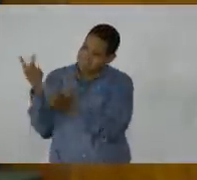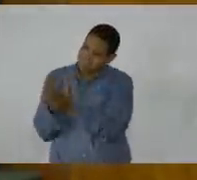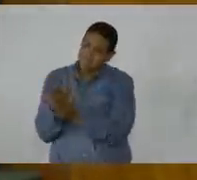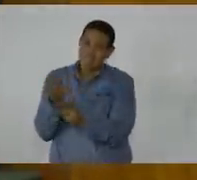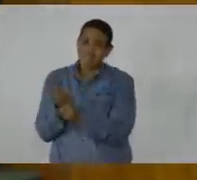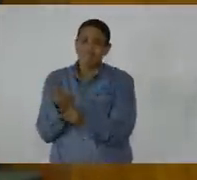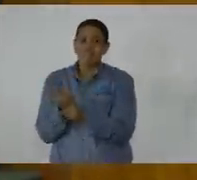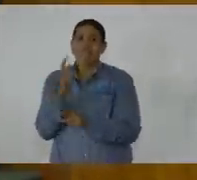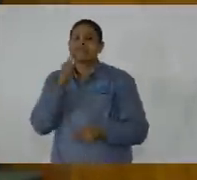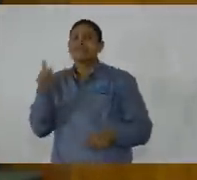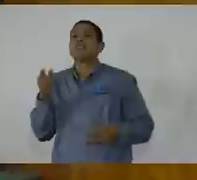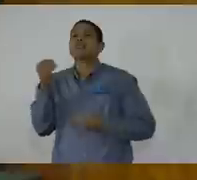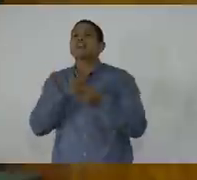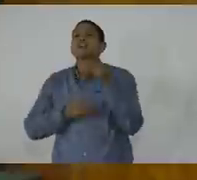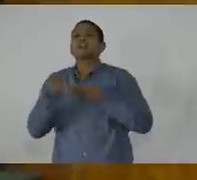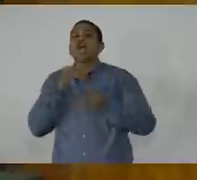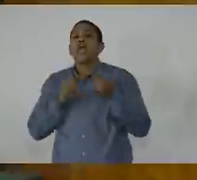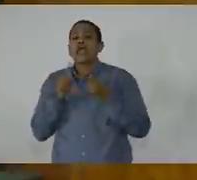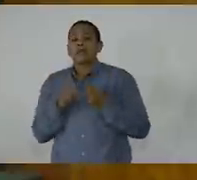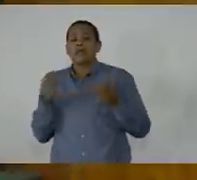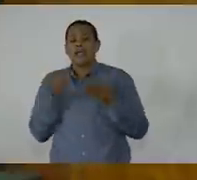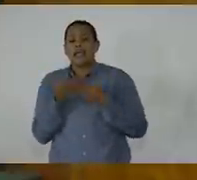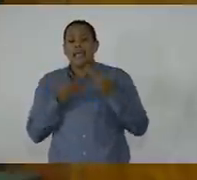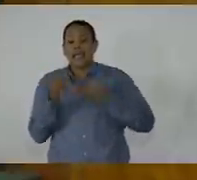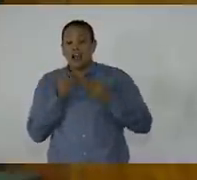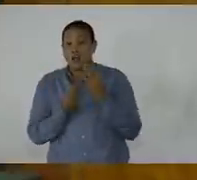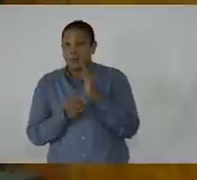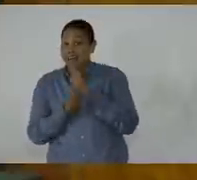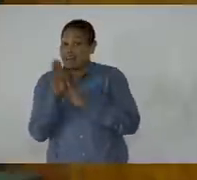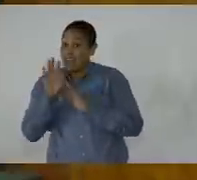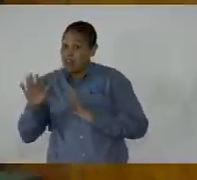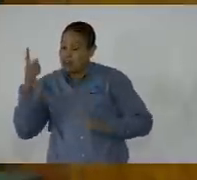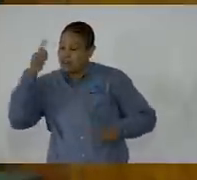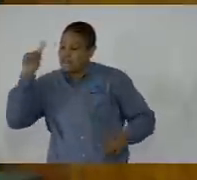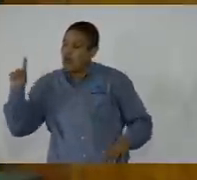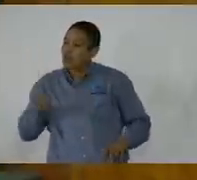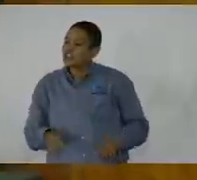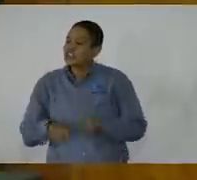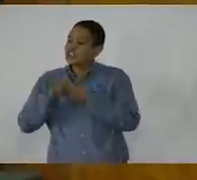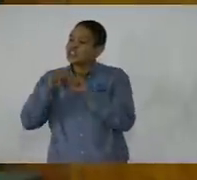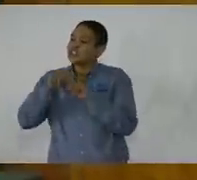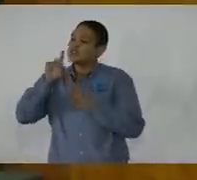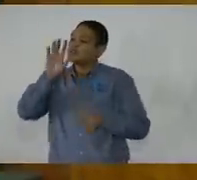the Council for Trade and Economic Development, quoted, for the suspension